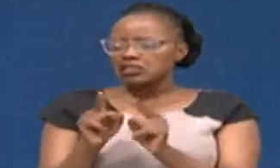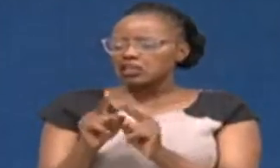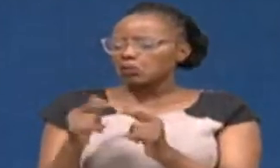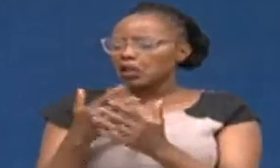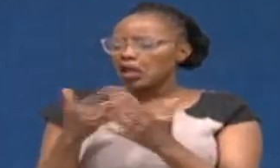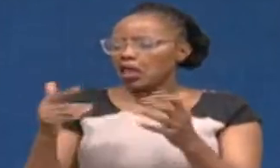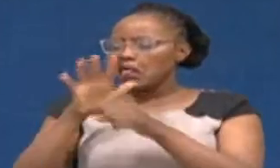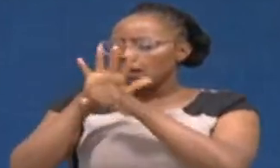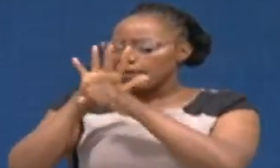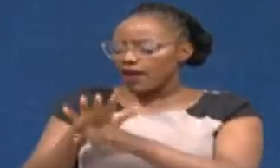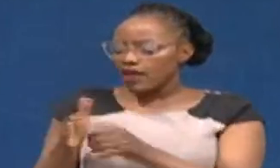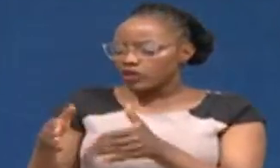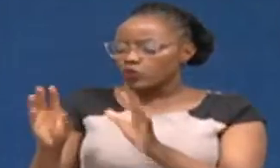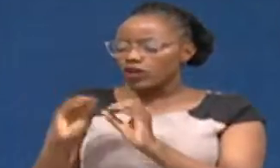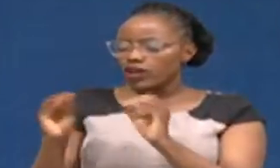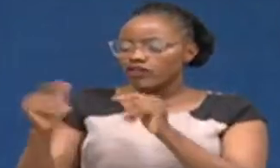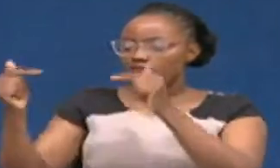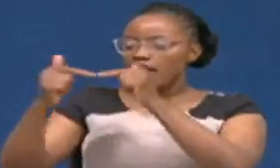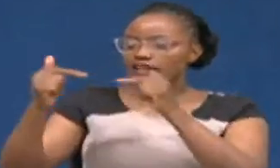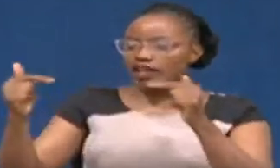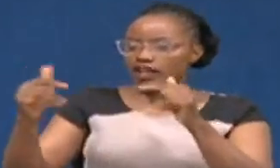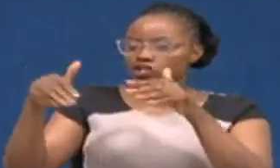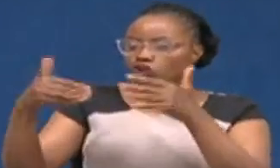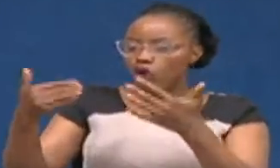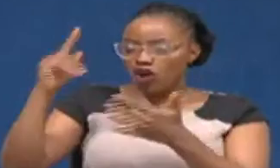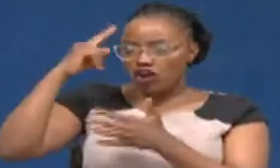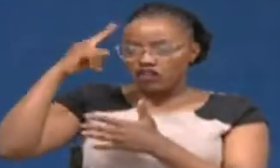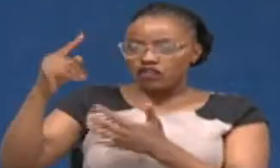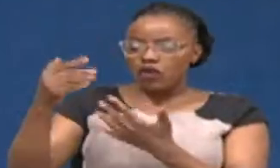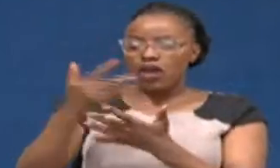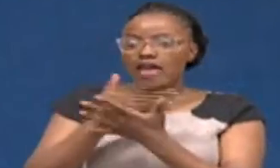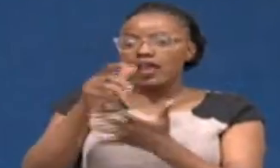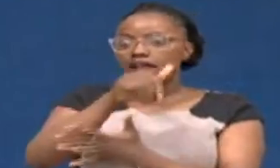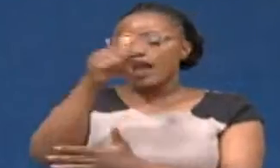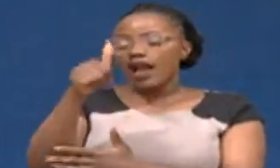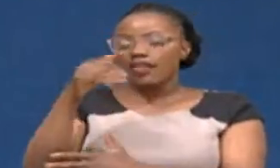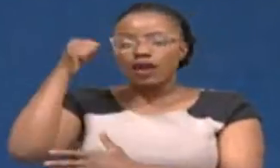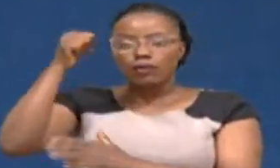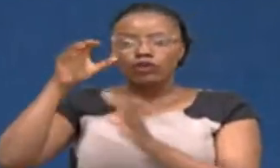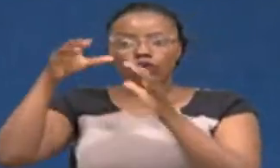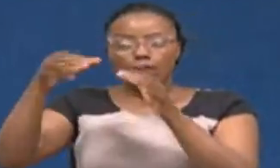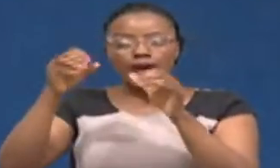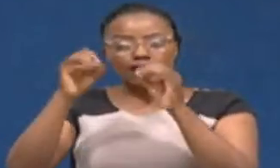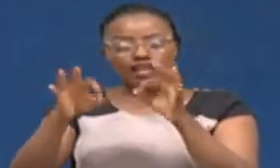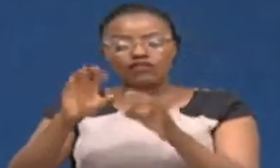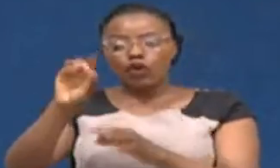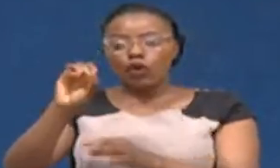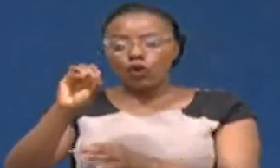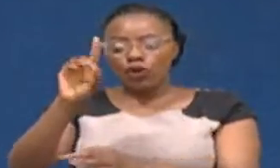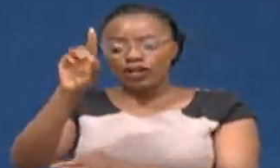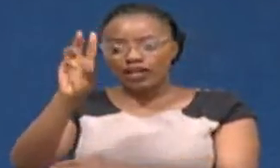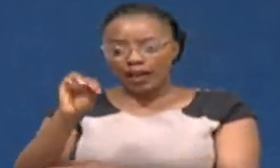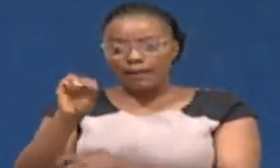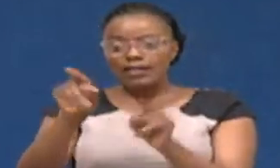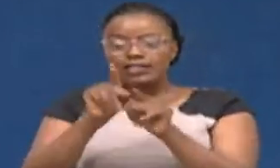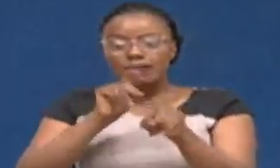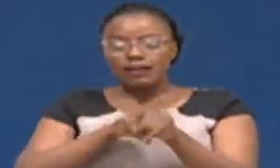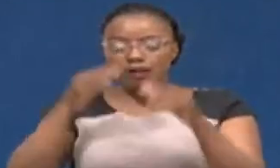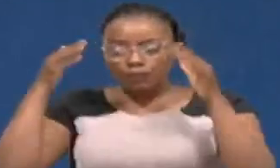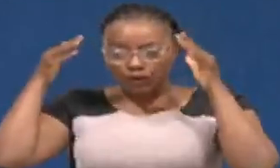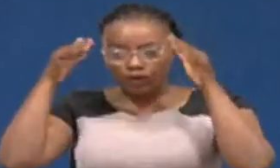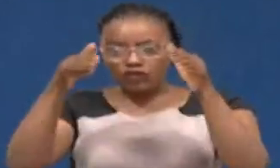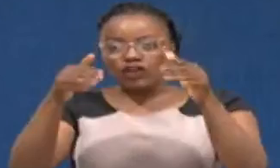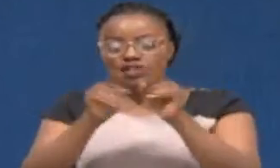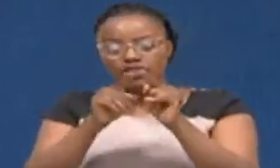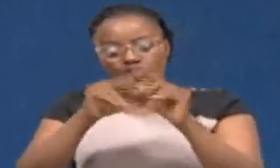in any biased way against or for any other party. If it is ODM, in fact, when I look and I